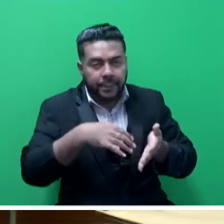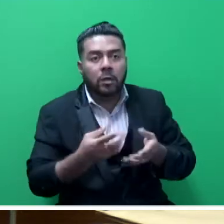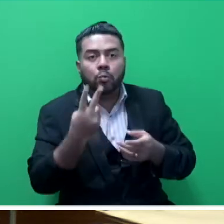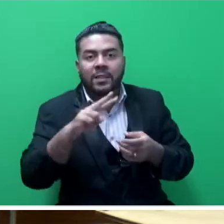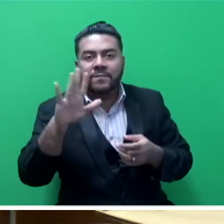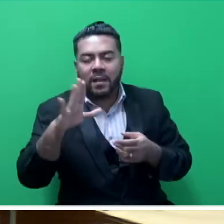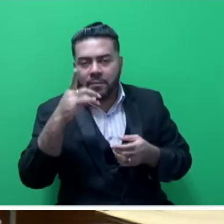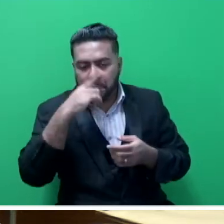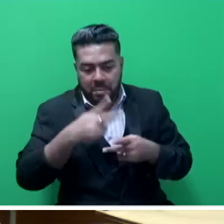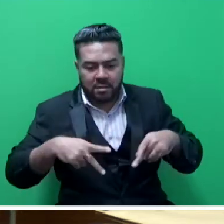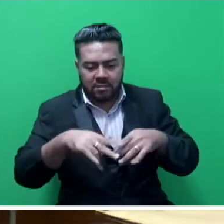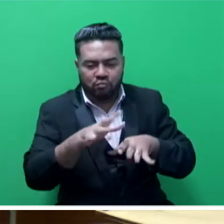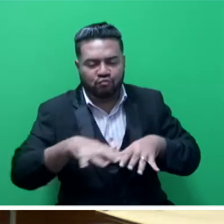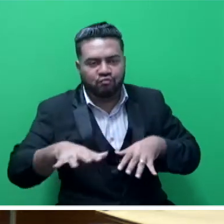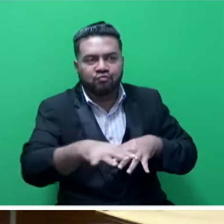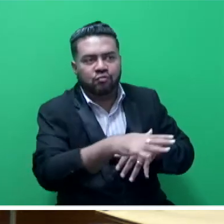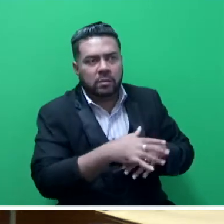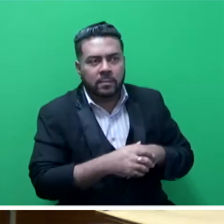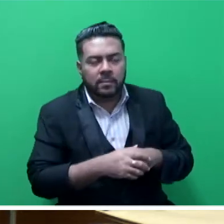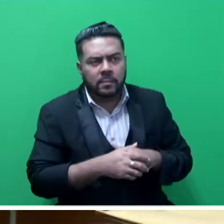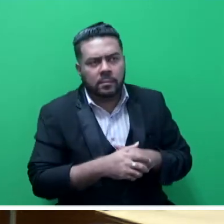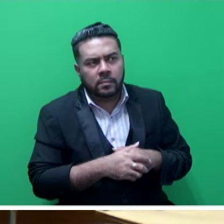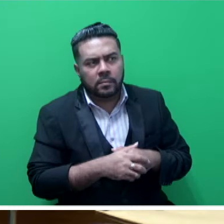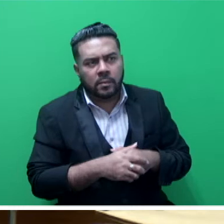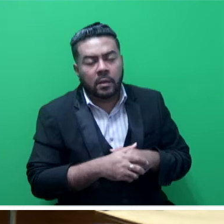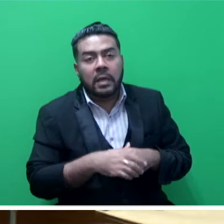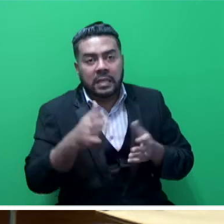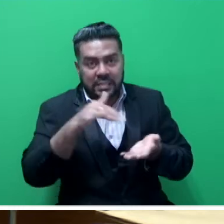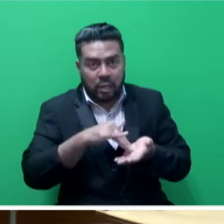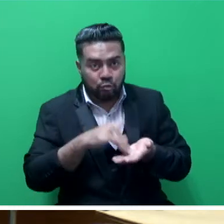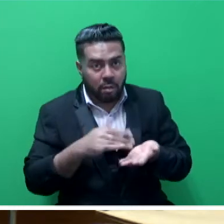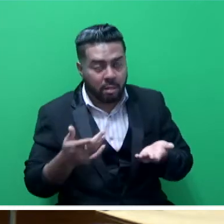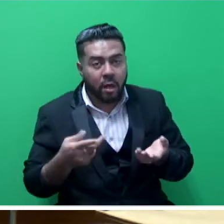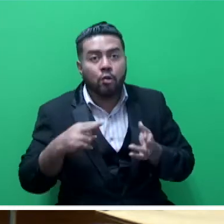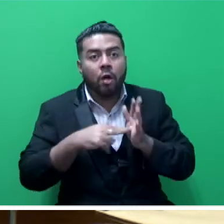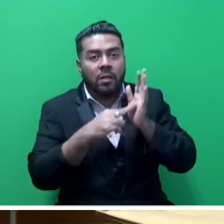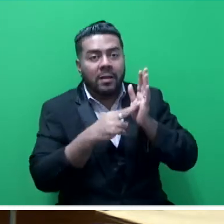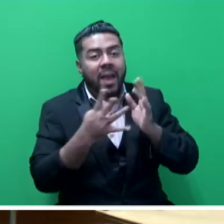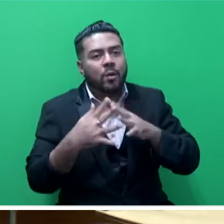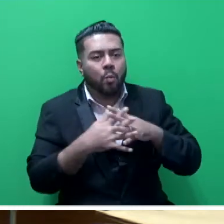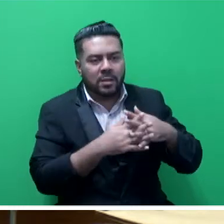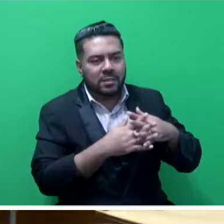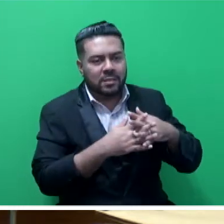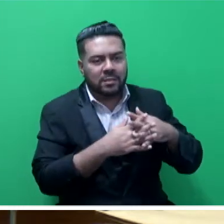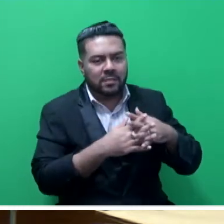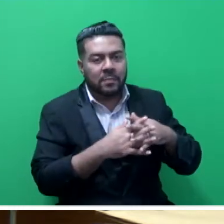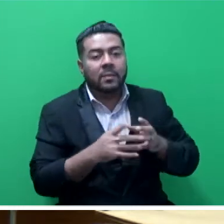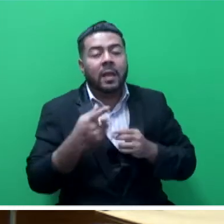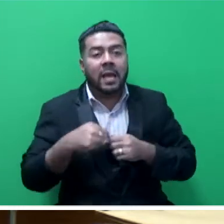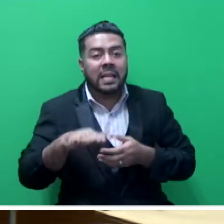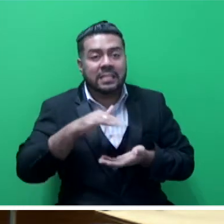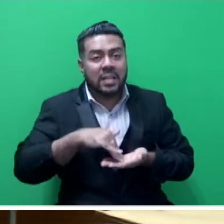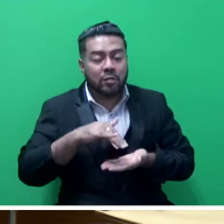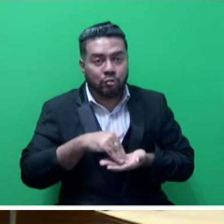creeks. 25 creeks in Central, Northern and Western Division. In the Central